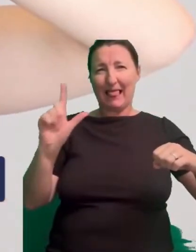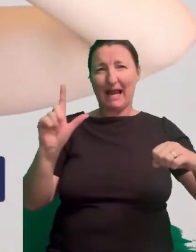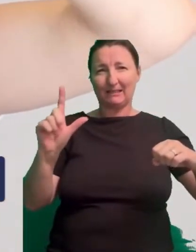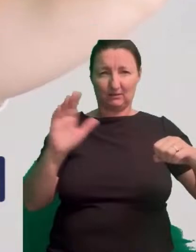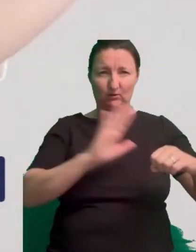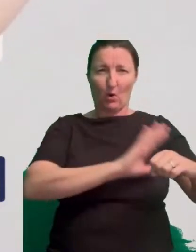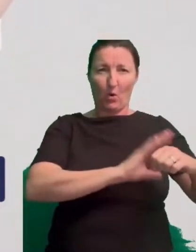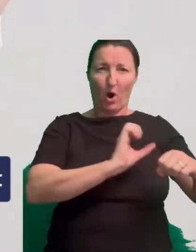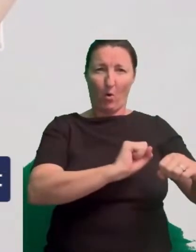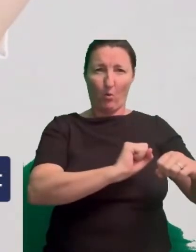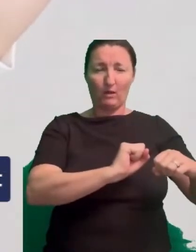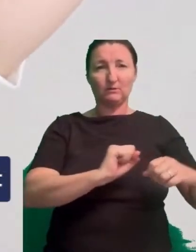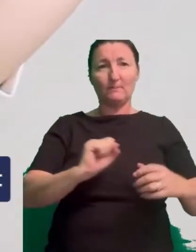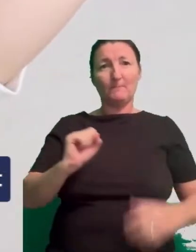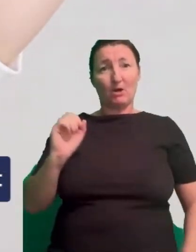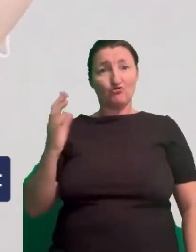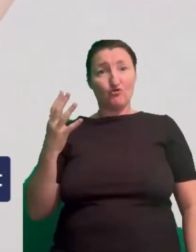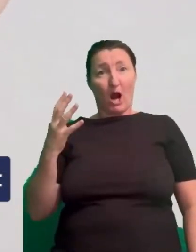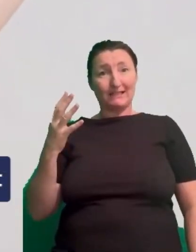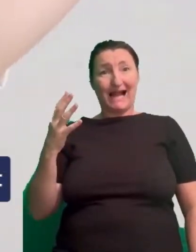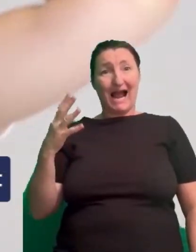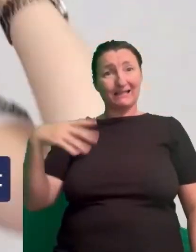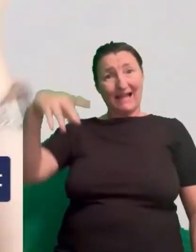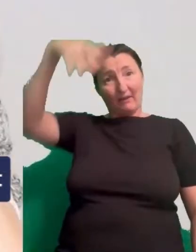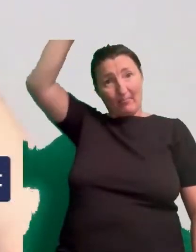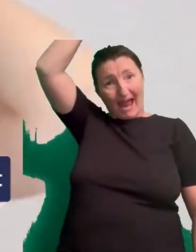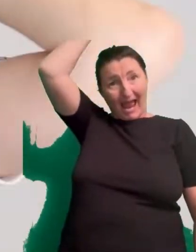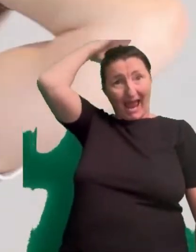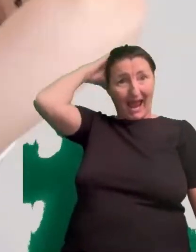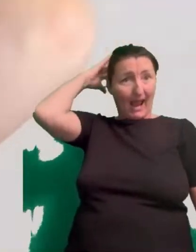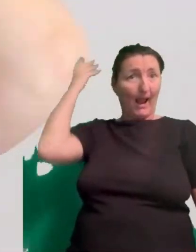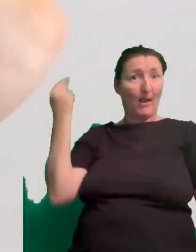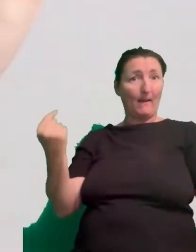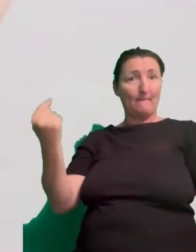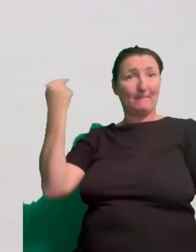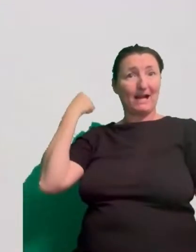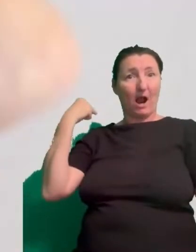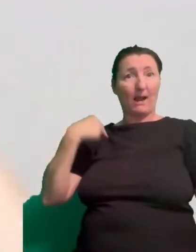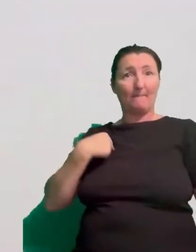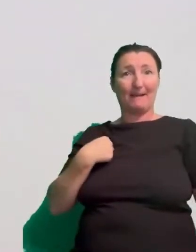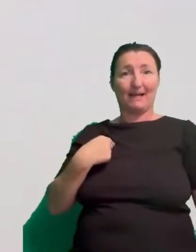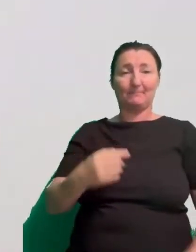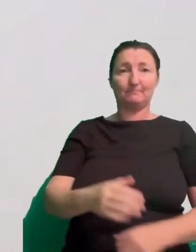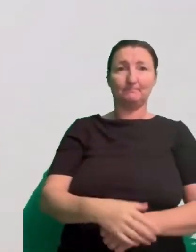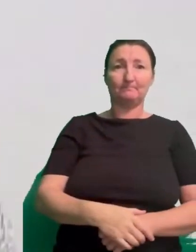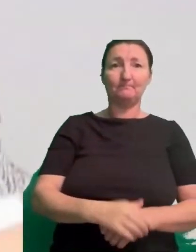going to do with my left hand is I'm going to take all my hair, and I'm going to take it all behind me, and then